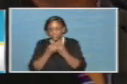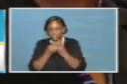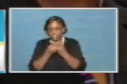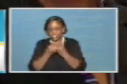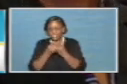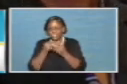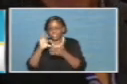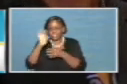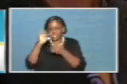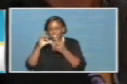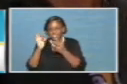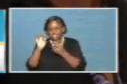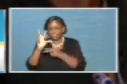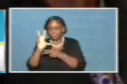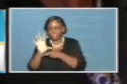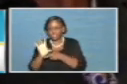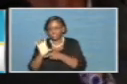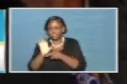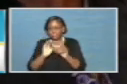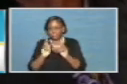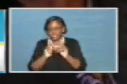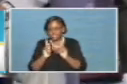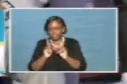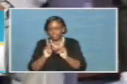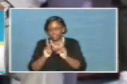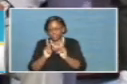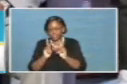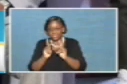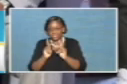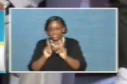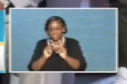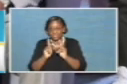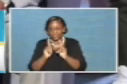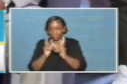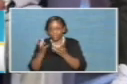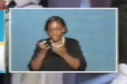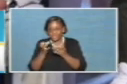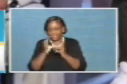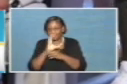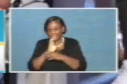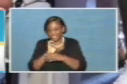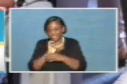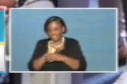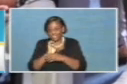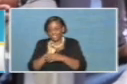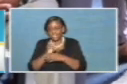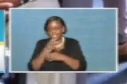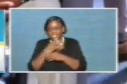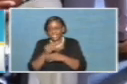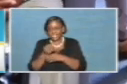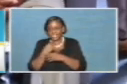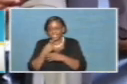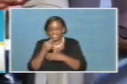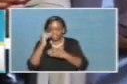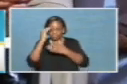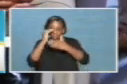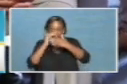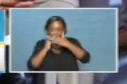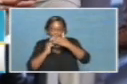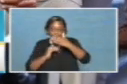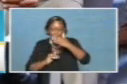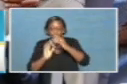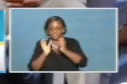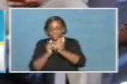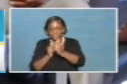applicants from here in New Providence and the Family Islands after successfully completing a rigorous and competitive qualification process.